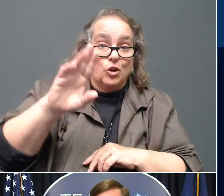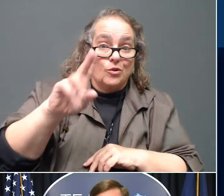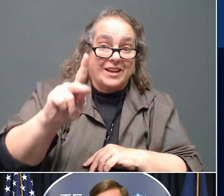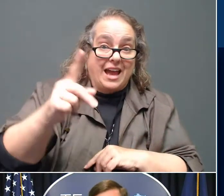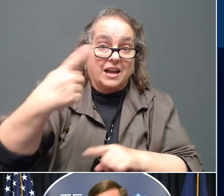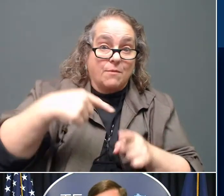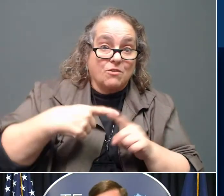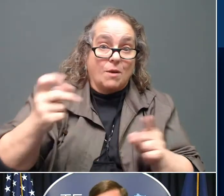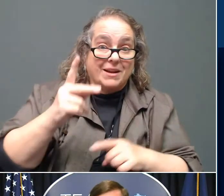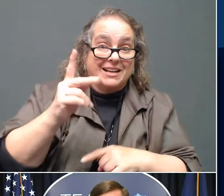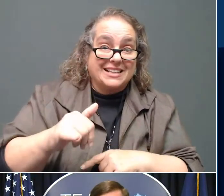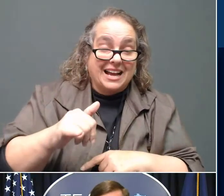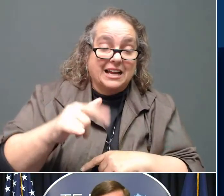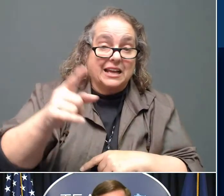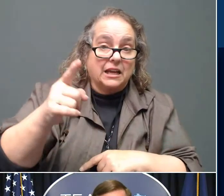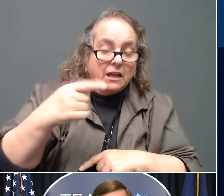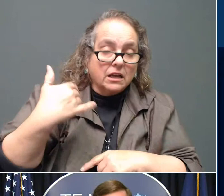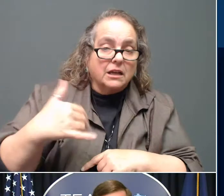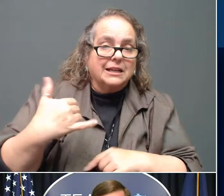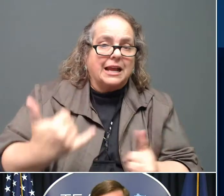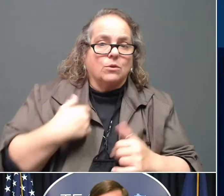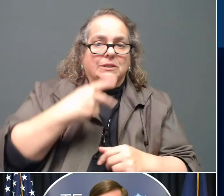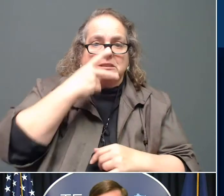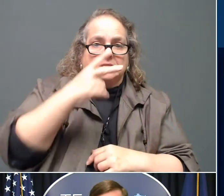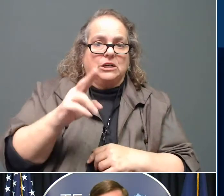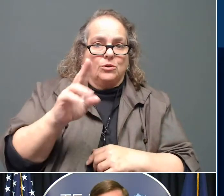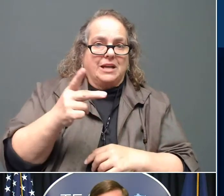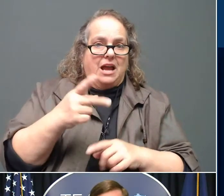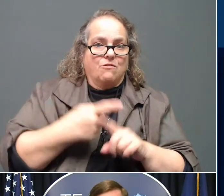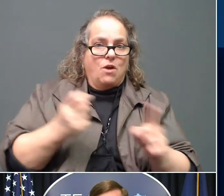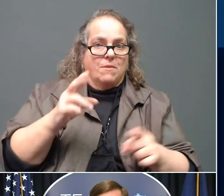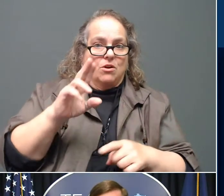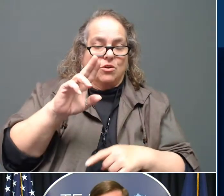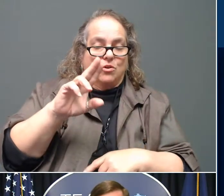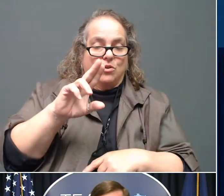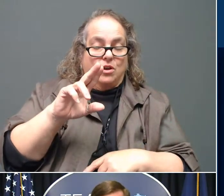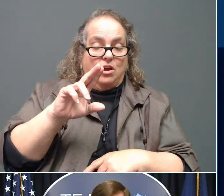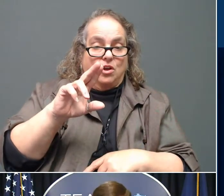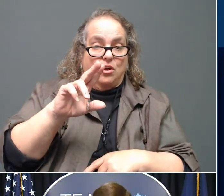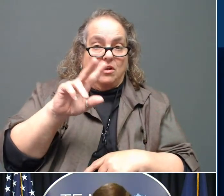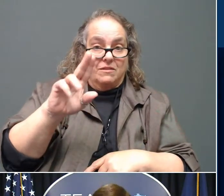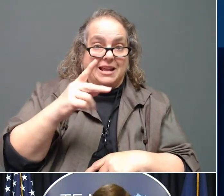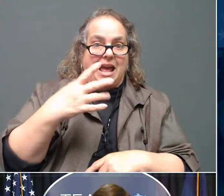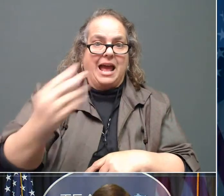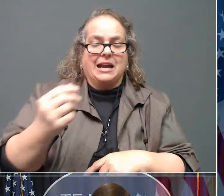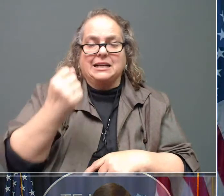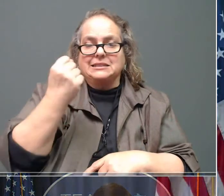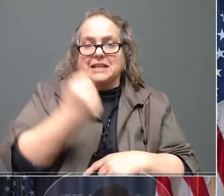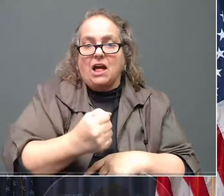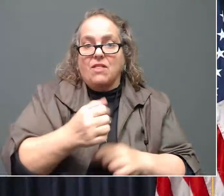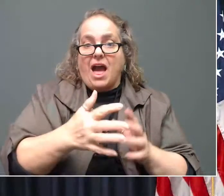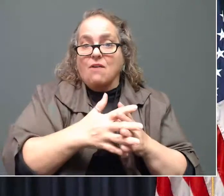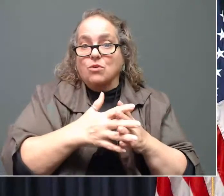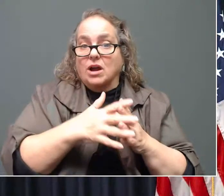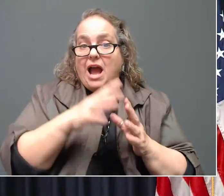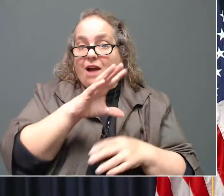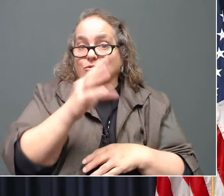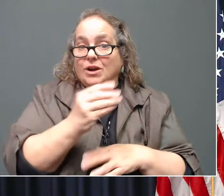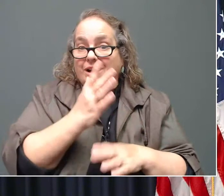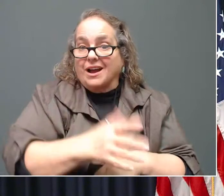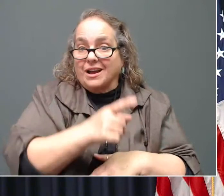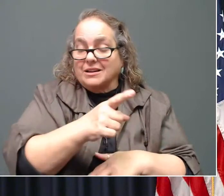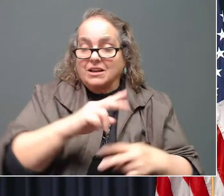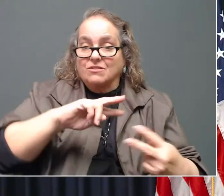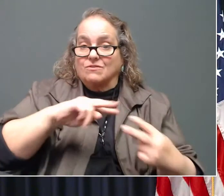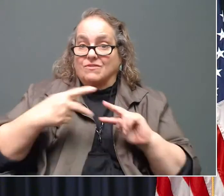lot in the United States. We're still having limited information about the South African variant. Karen Czar from